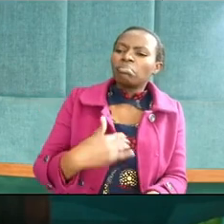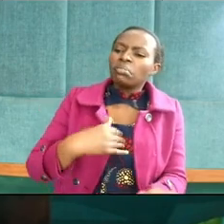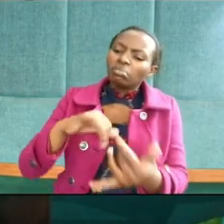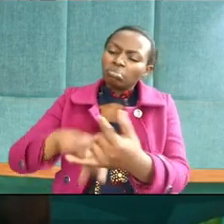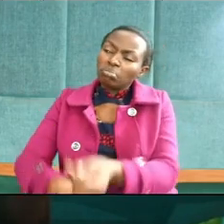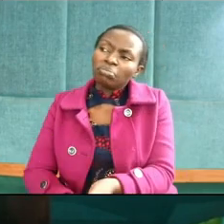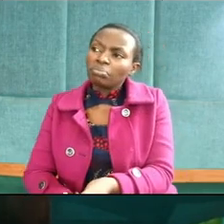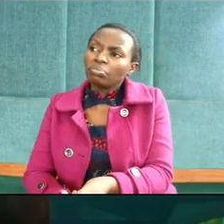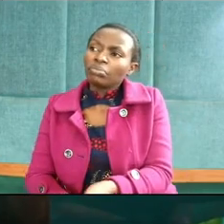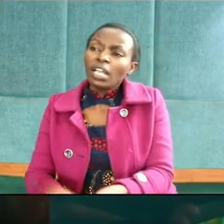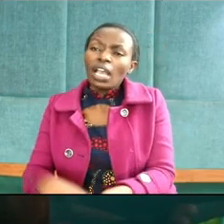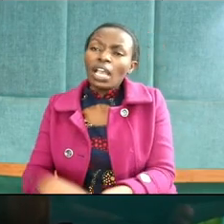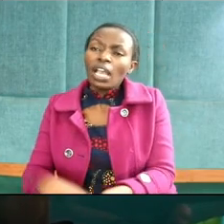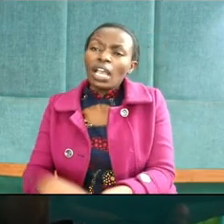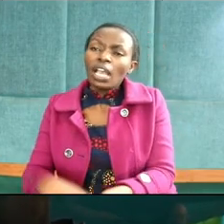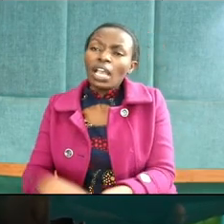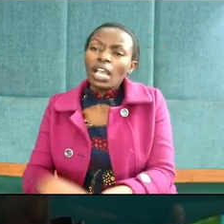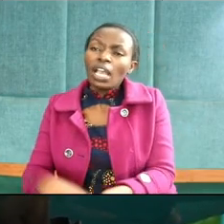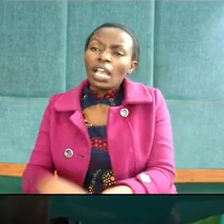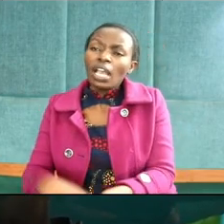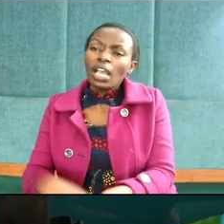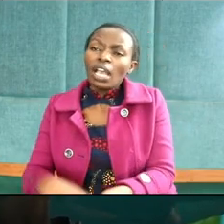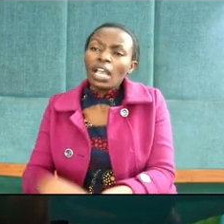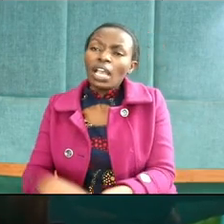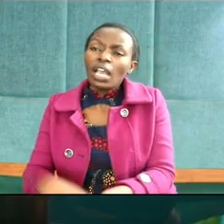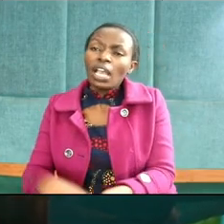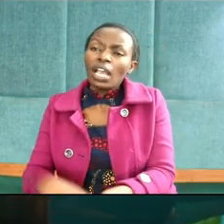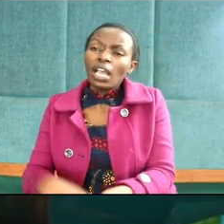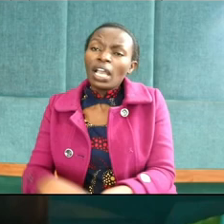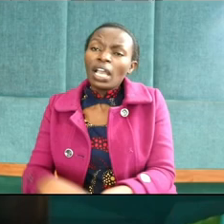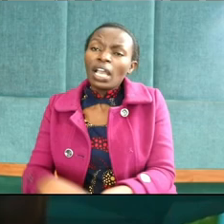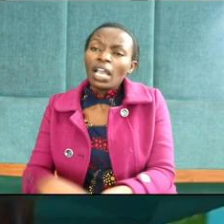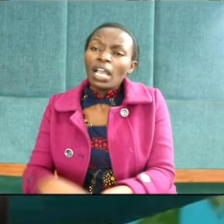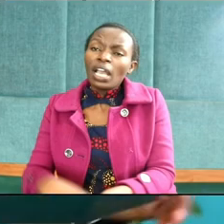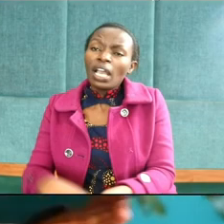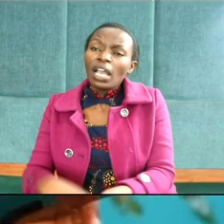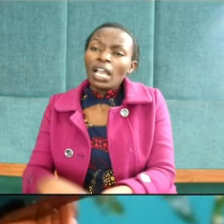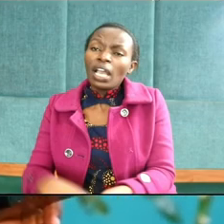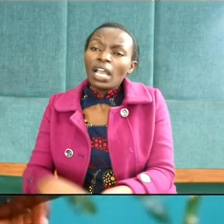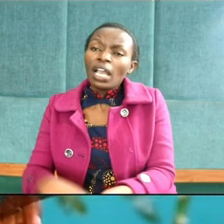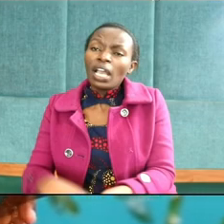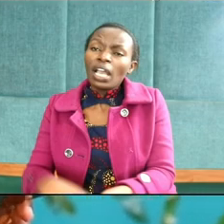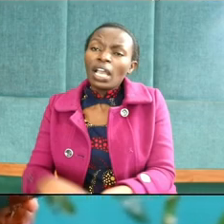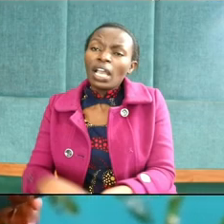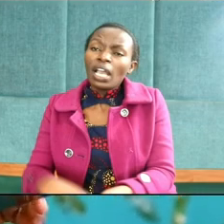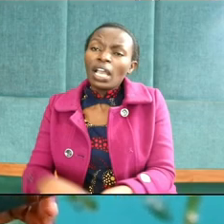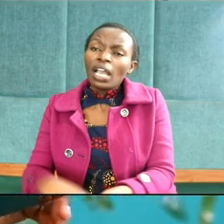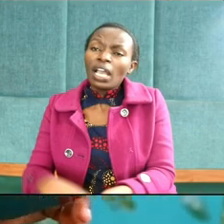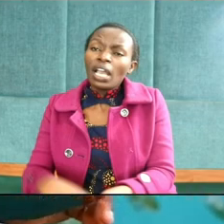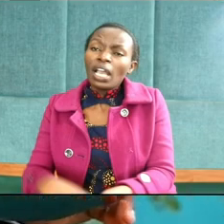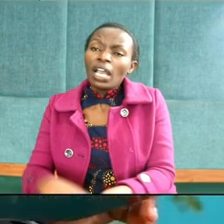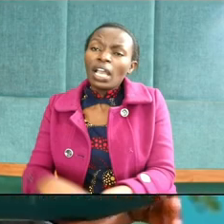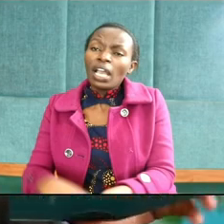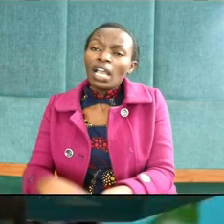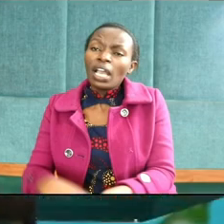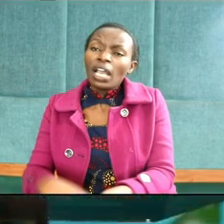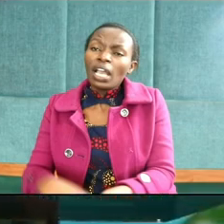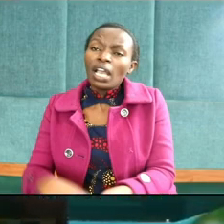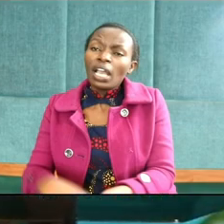marriage? I don't even know where it is. You realize that you have not even bought a shirt that you intended to buy.